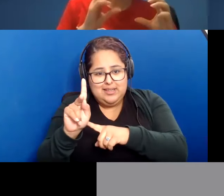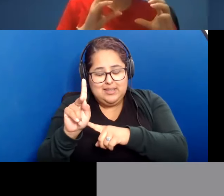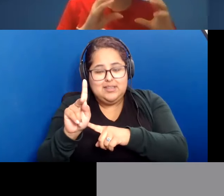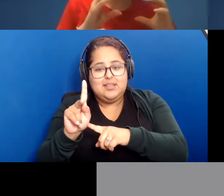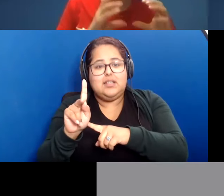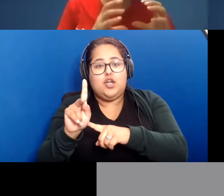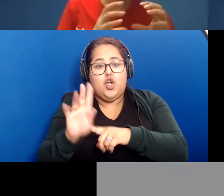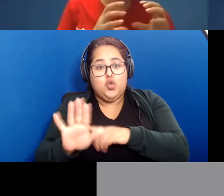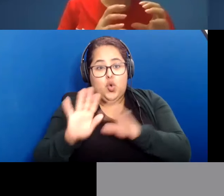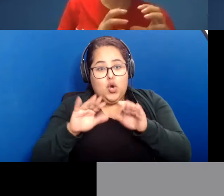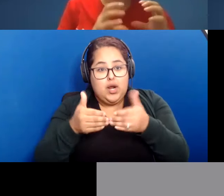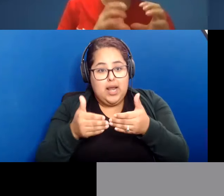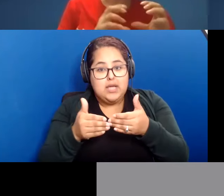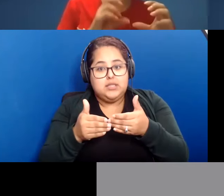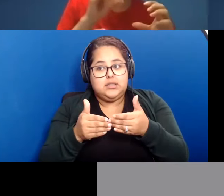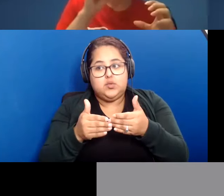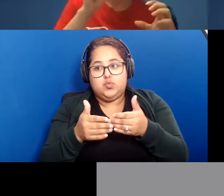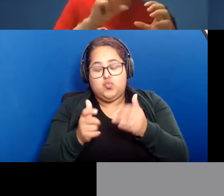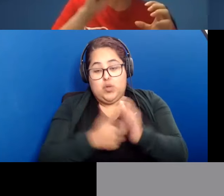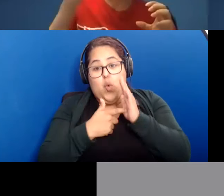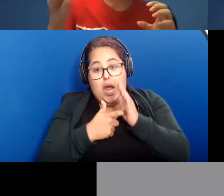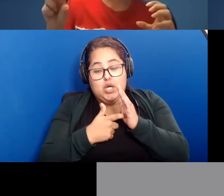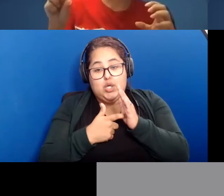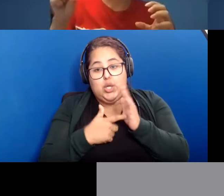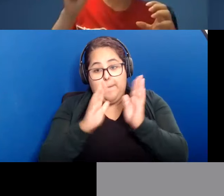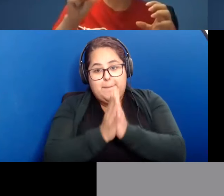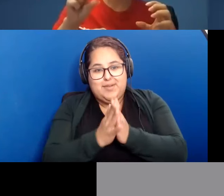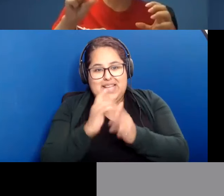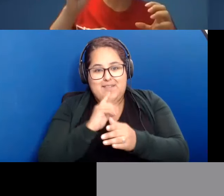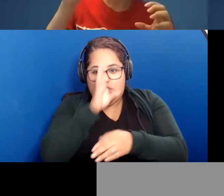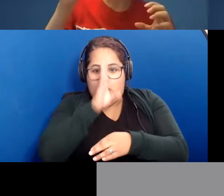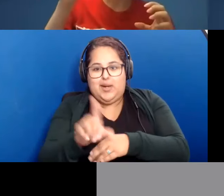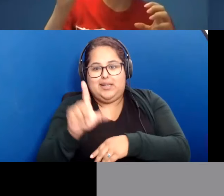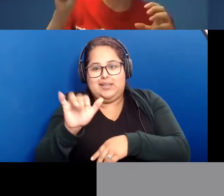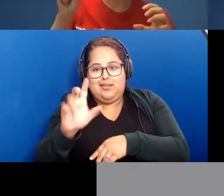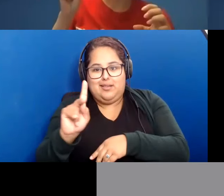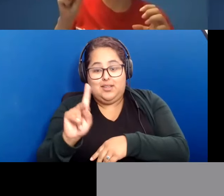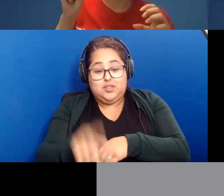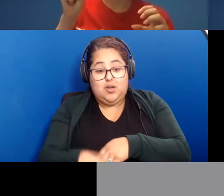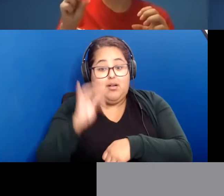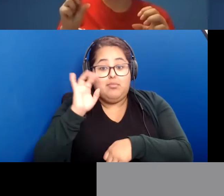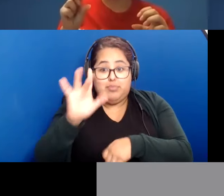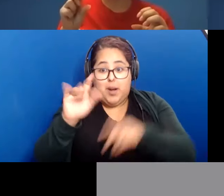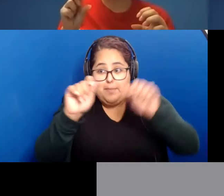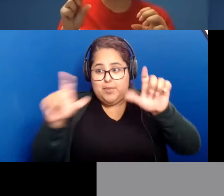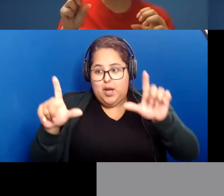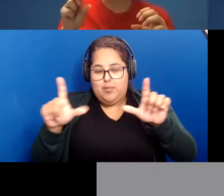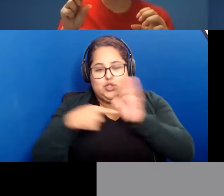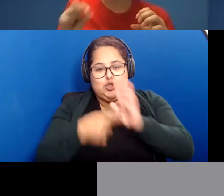your class books that are required are actually directly linked. So when you click on it, it will take you directly to the book that you